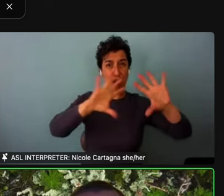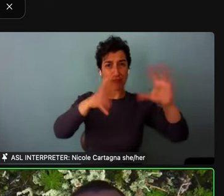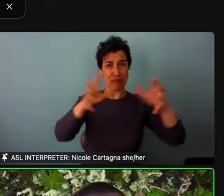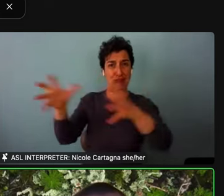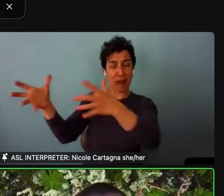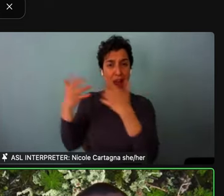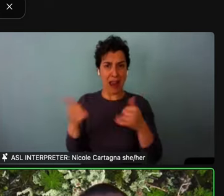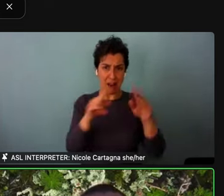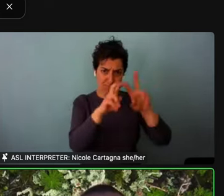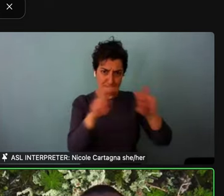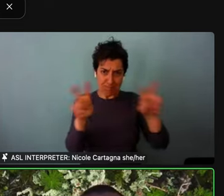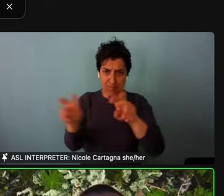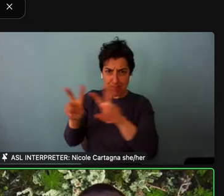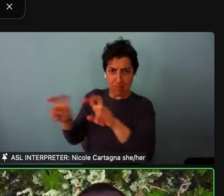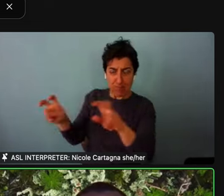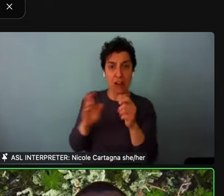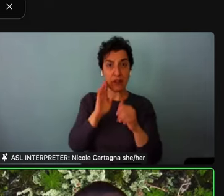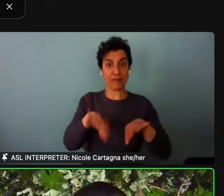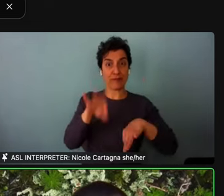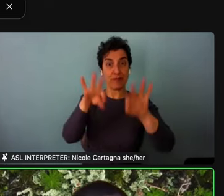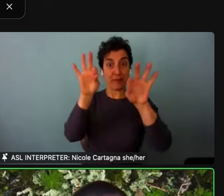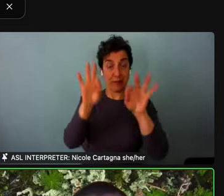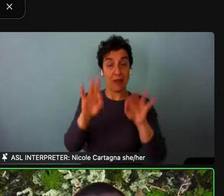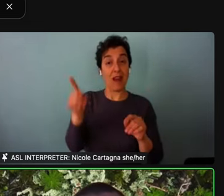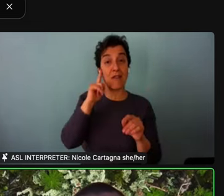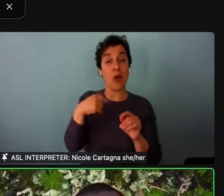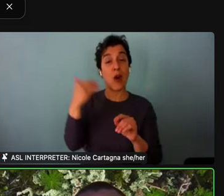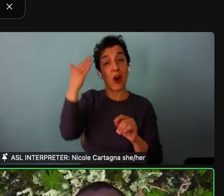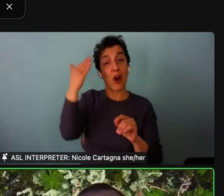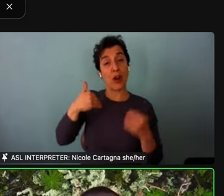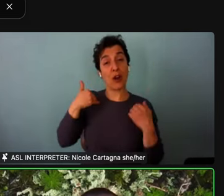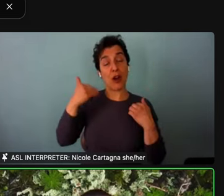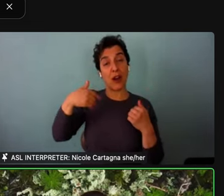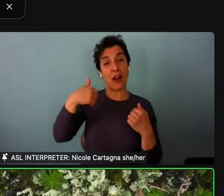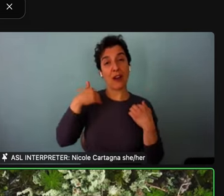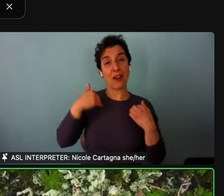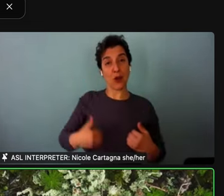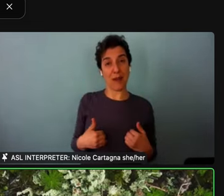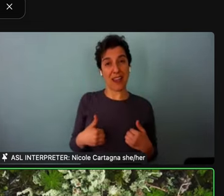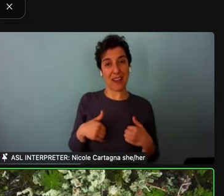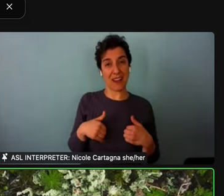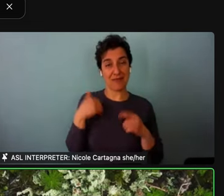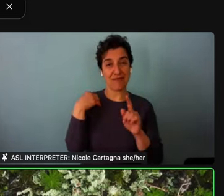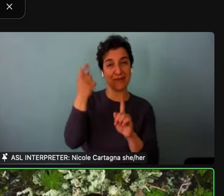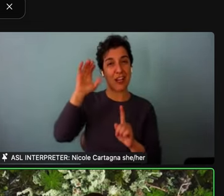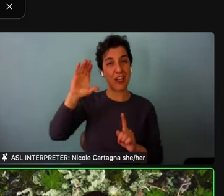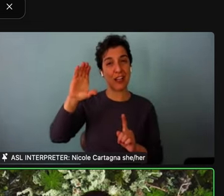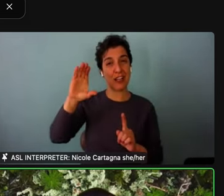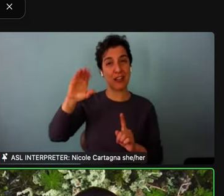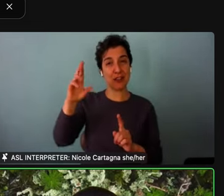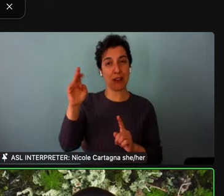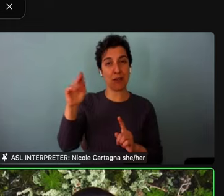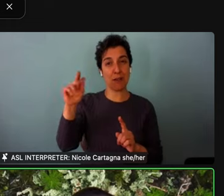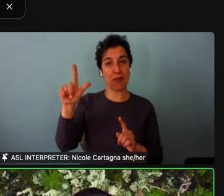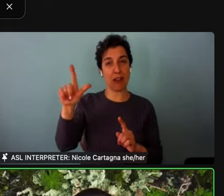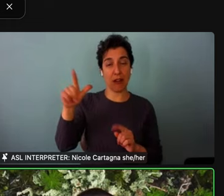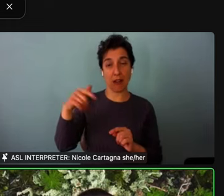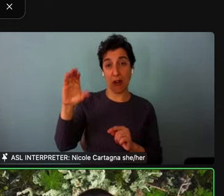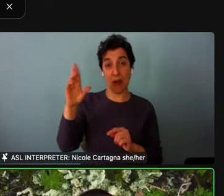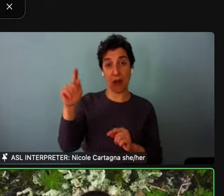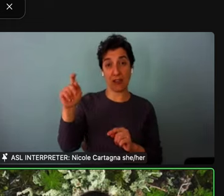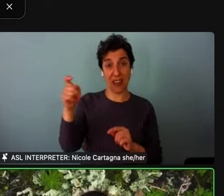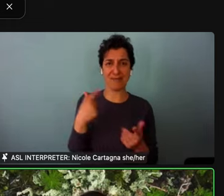of large-scale networks in the human cerebral cortex. As we all know, the human brain is a complex system